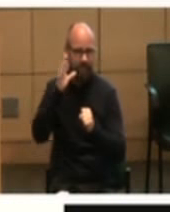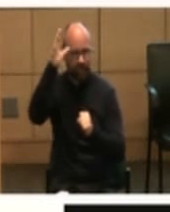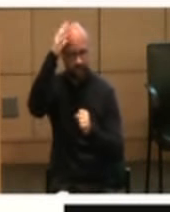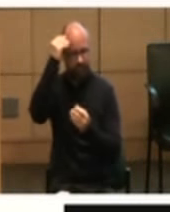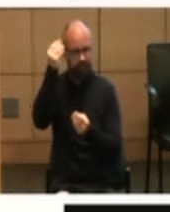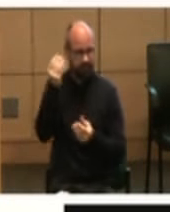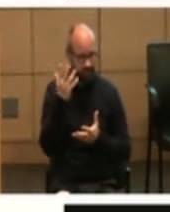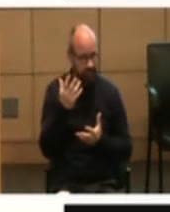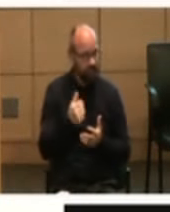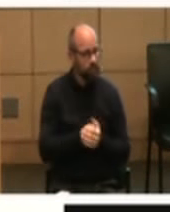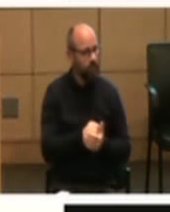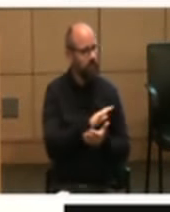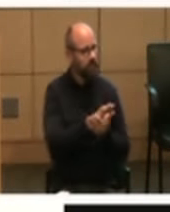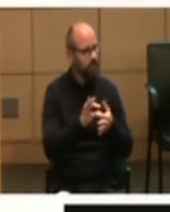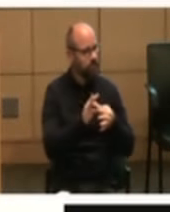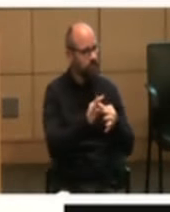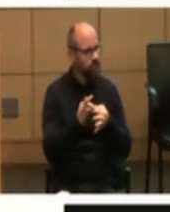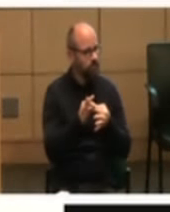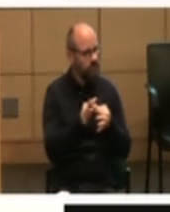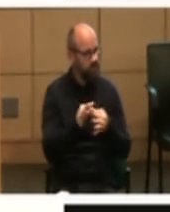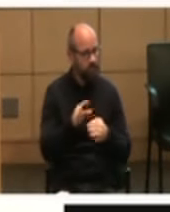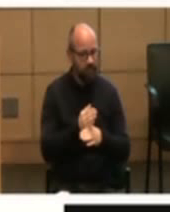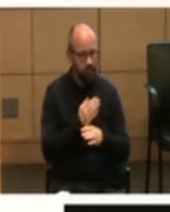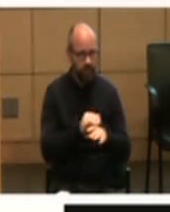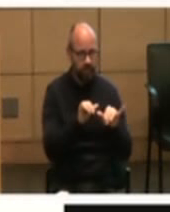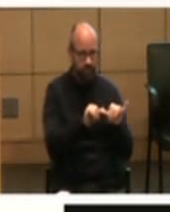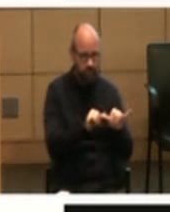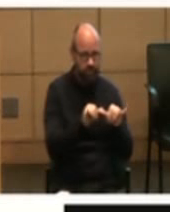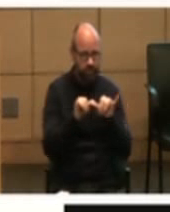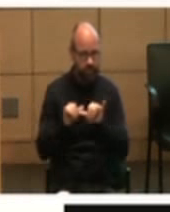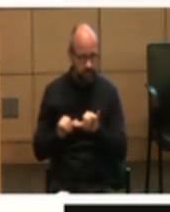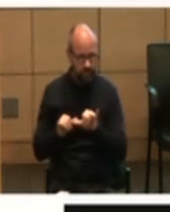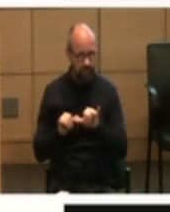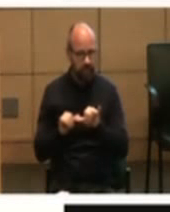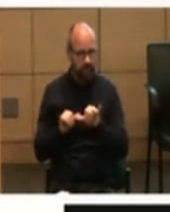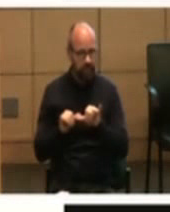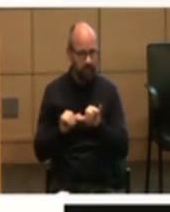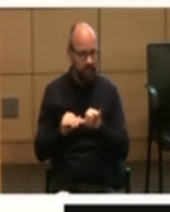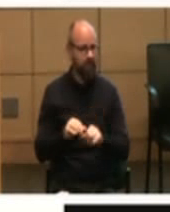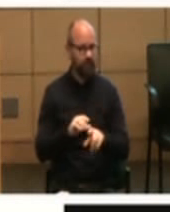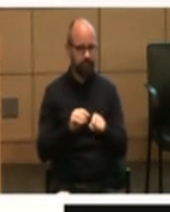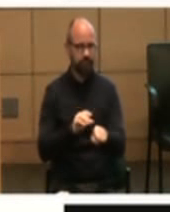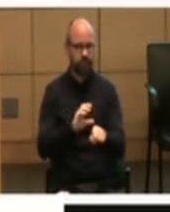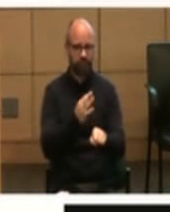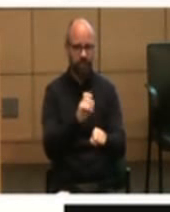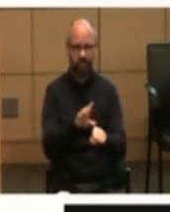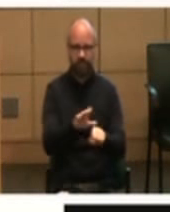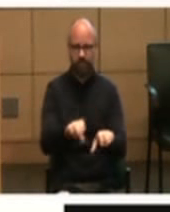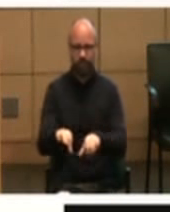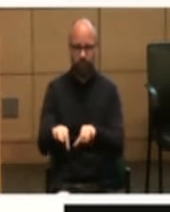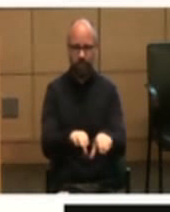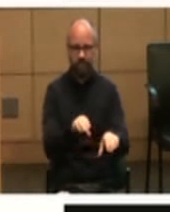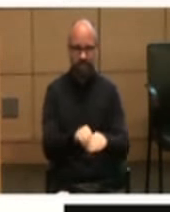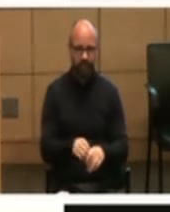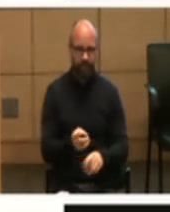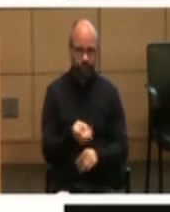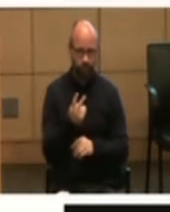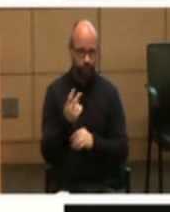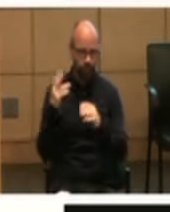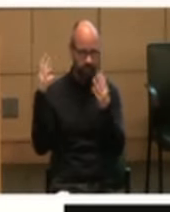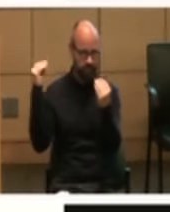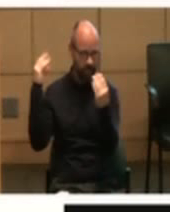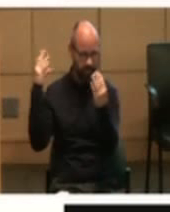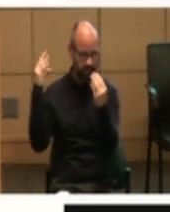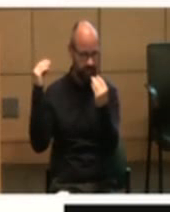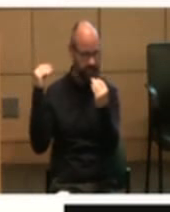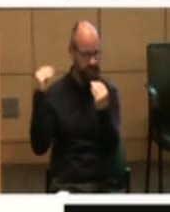here, or a nice association between the two measures and how the child is performing in the two-talker speech masker. We're not getting